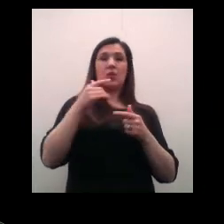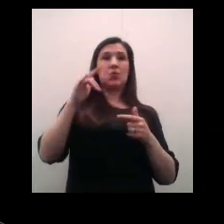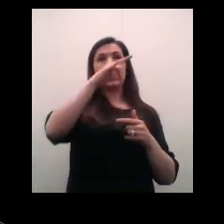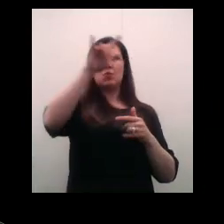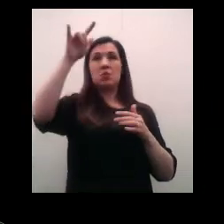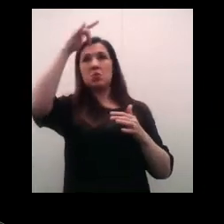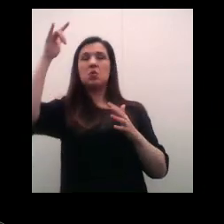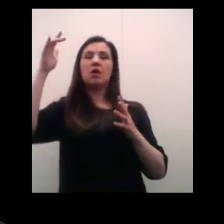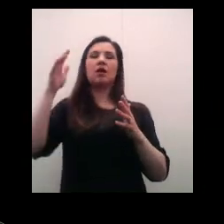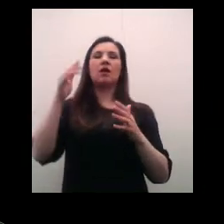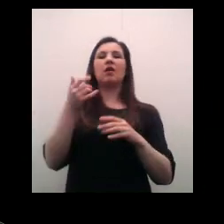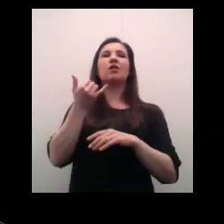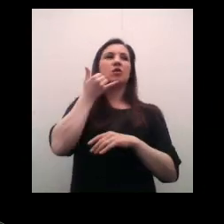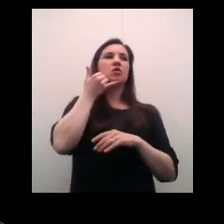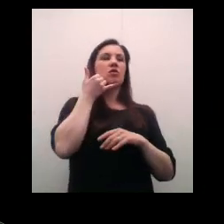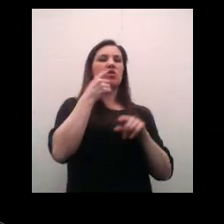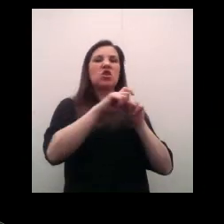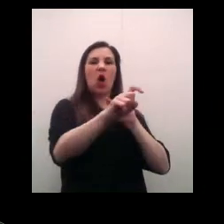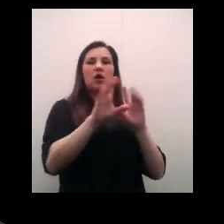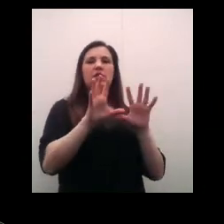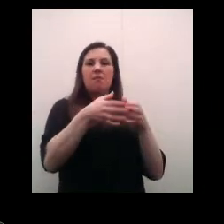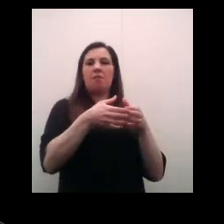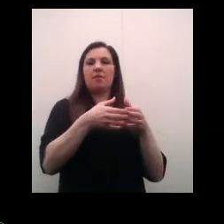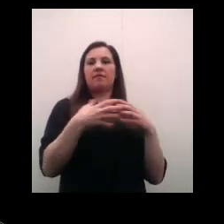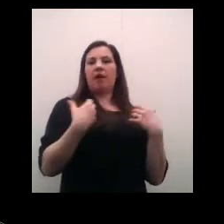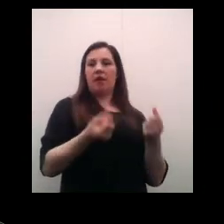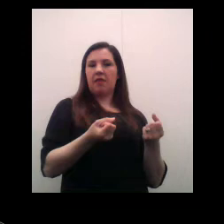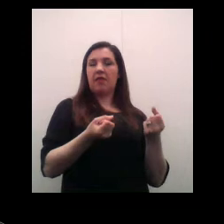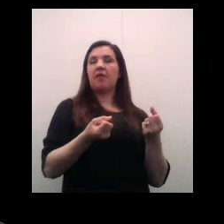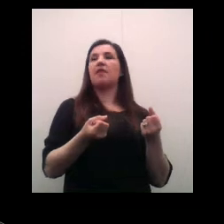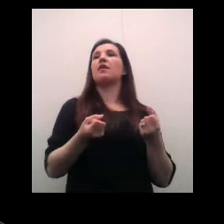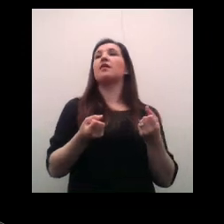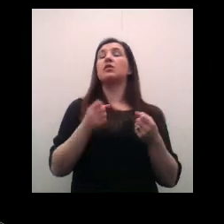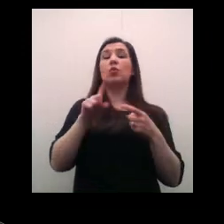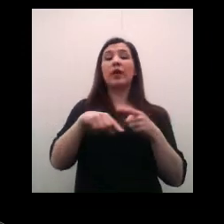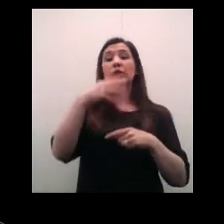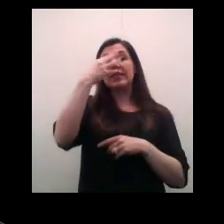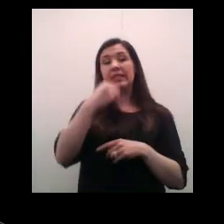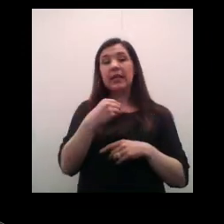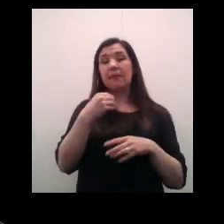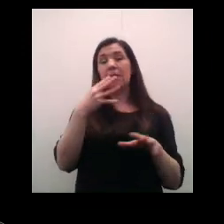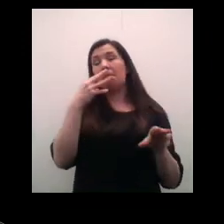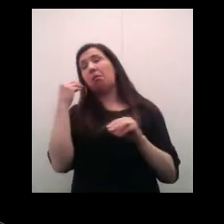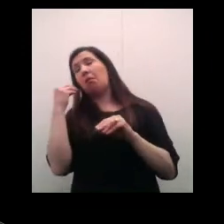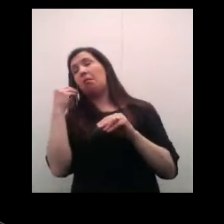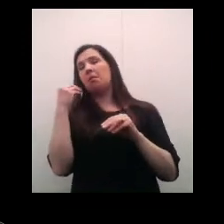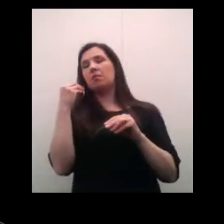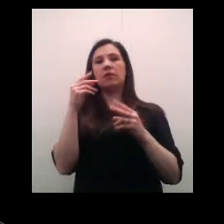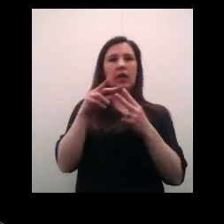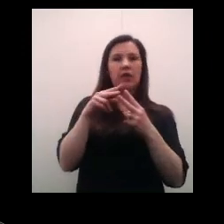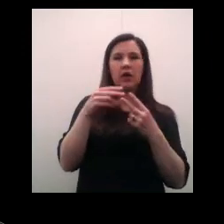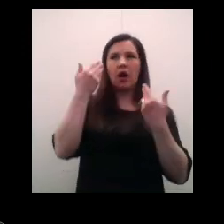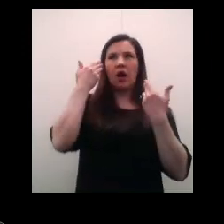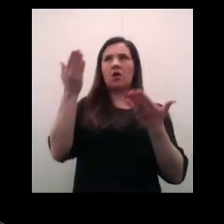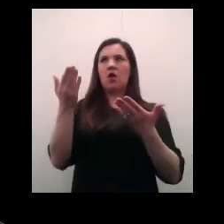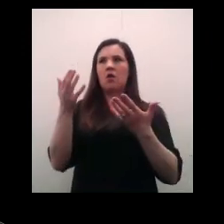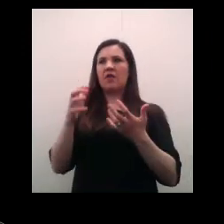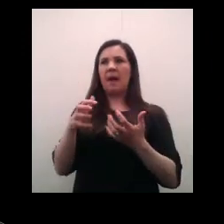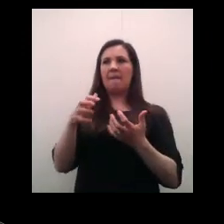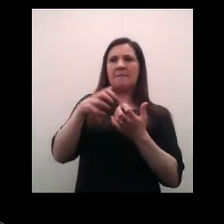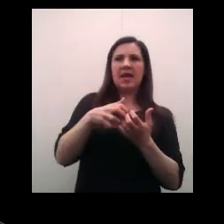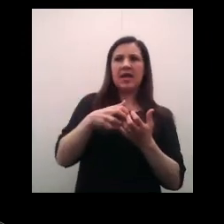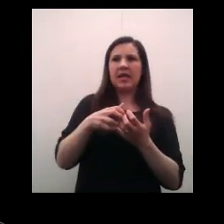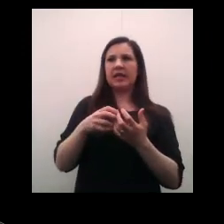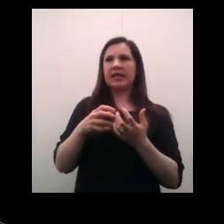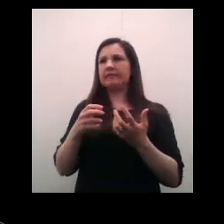you should call the Department of Health, because when you're asleep, you're unconscious, you don't know if you were bitten by a